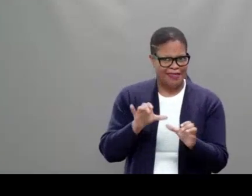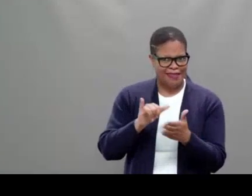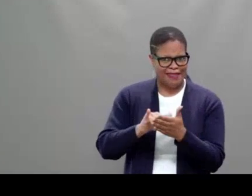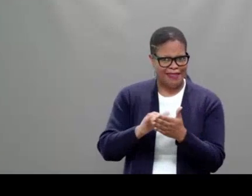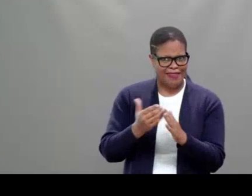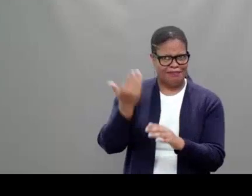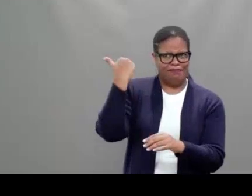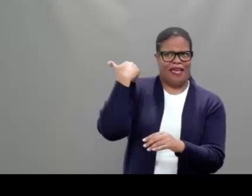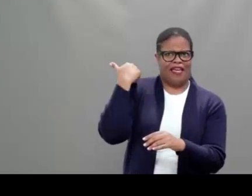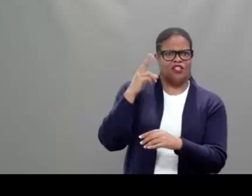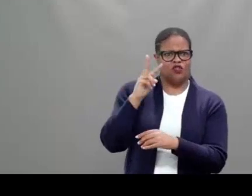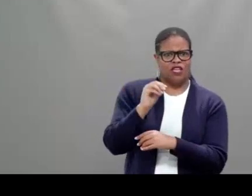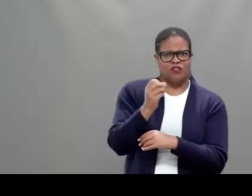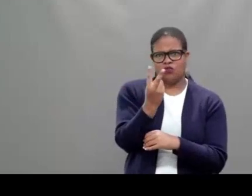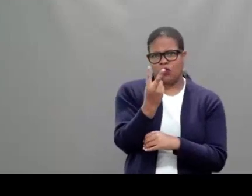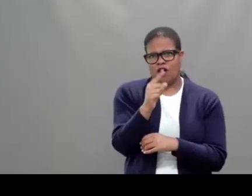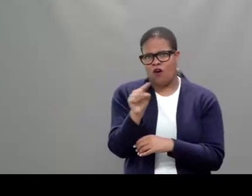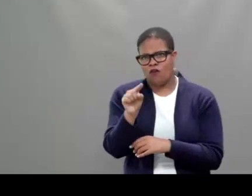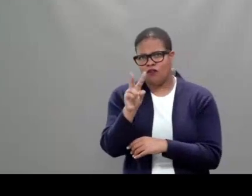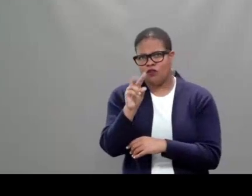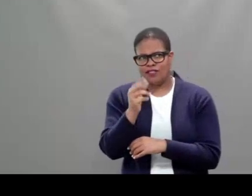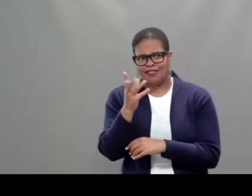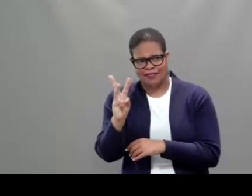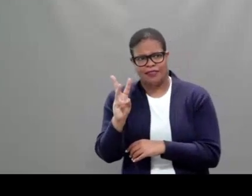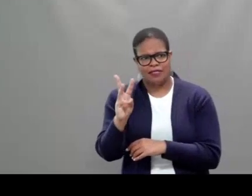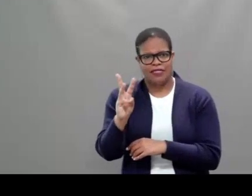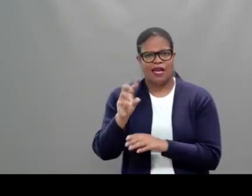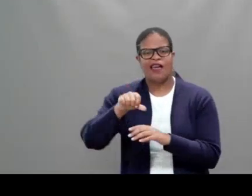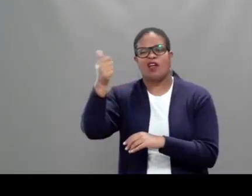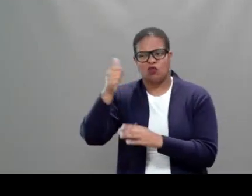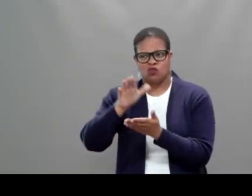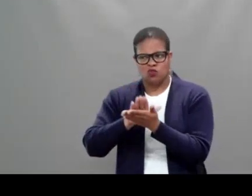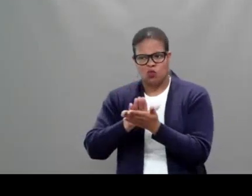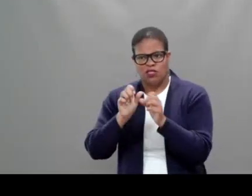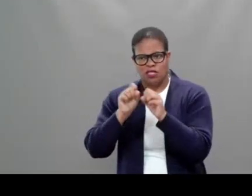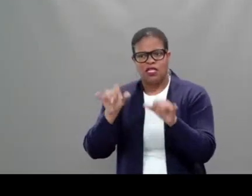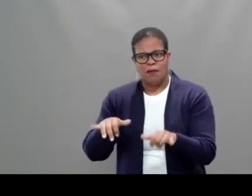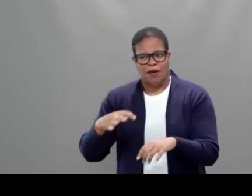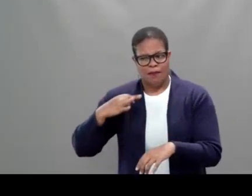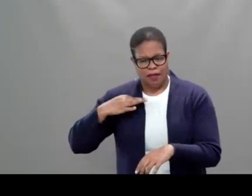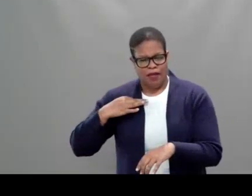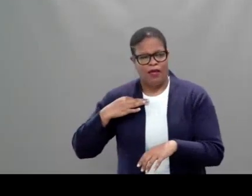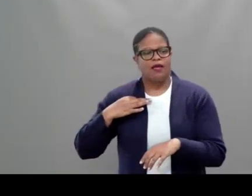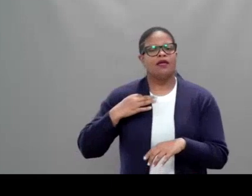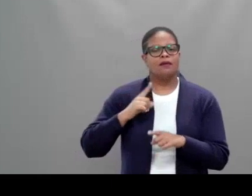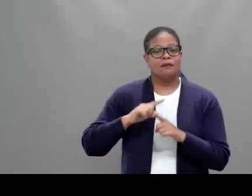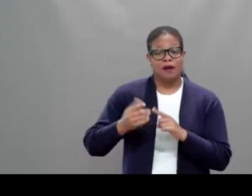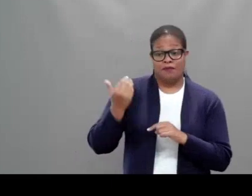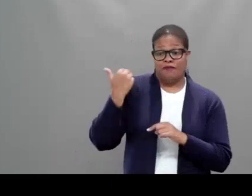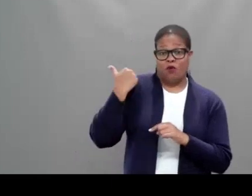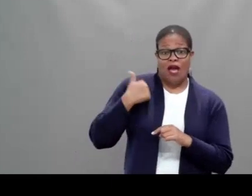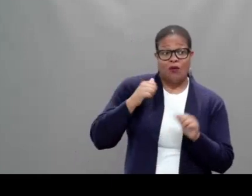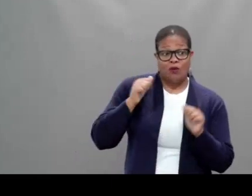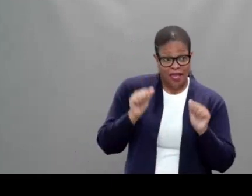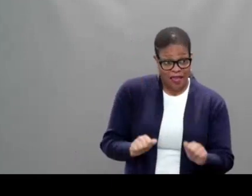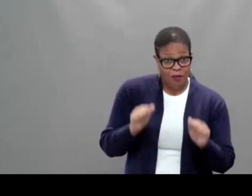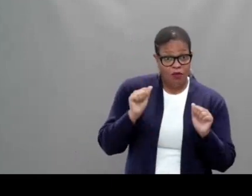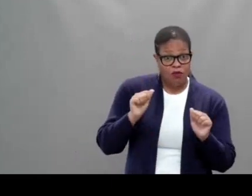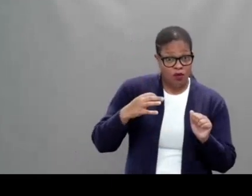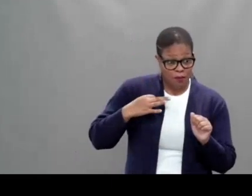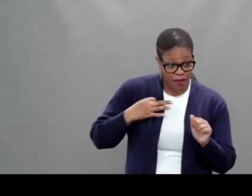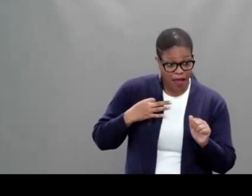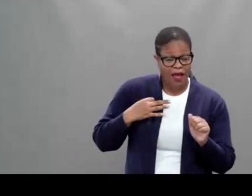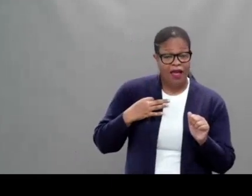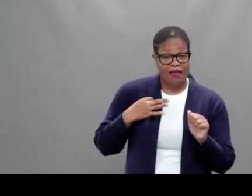back in 2012 to 2016 at another school. I was actually able to apply.